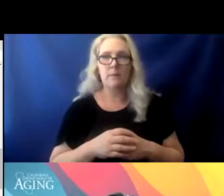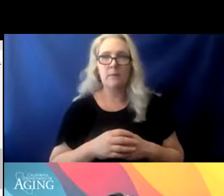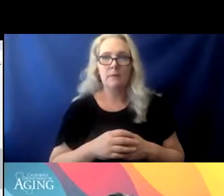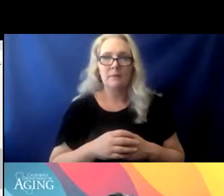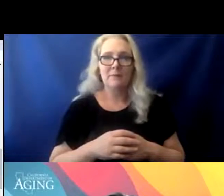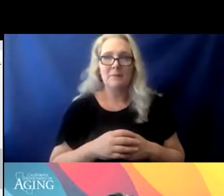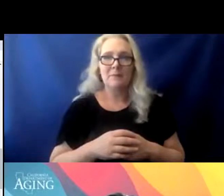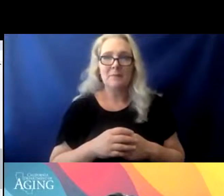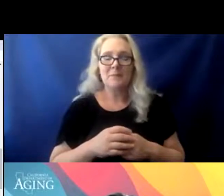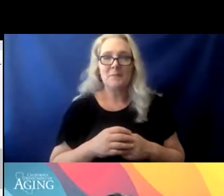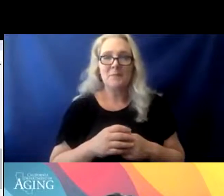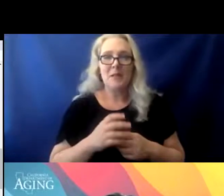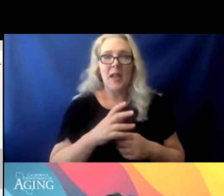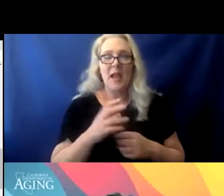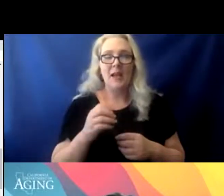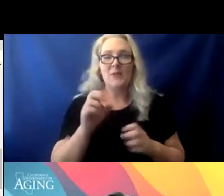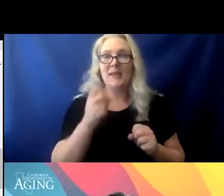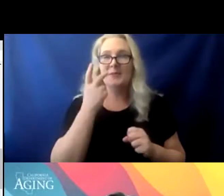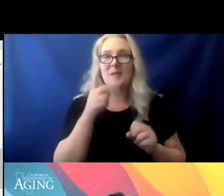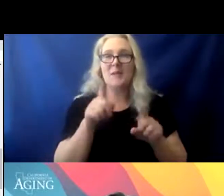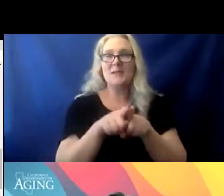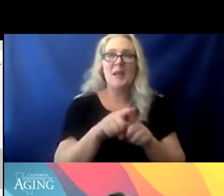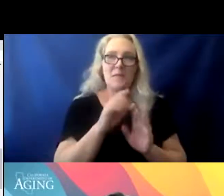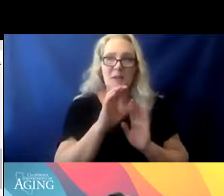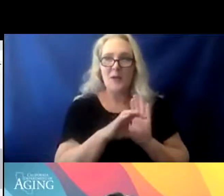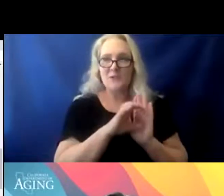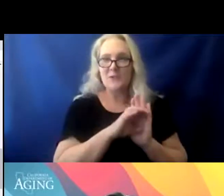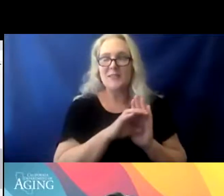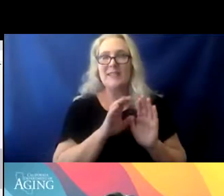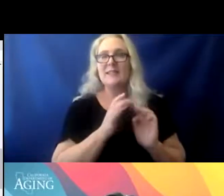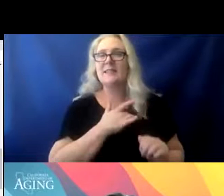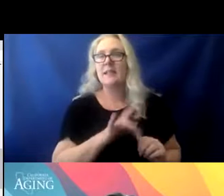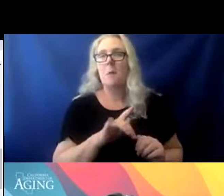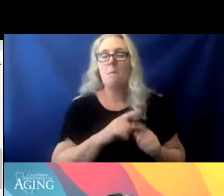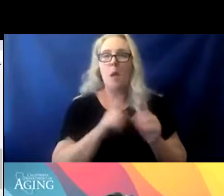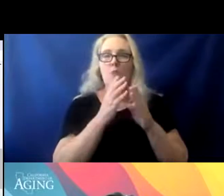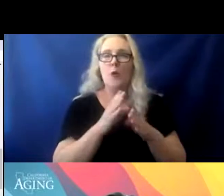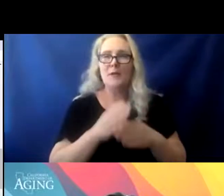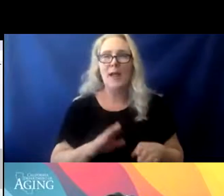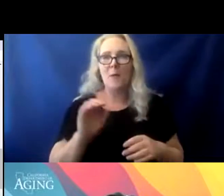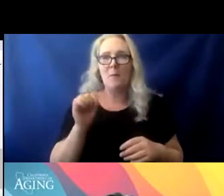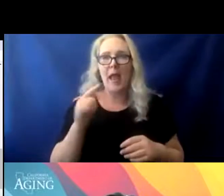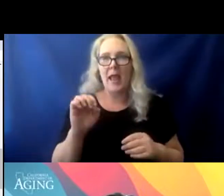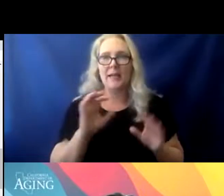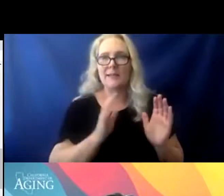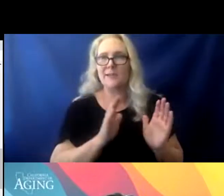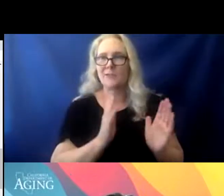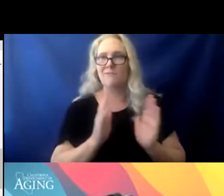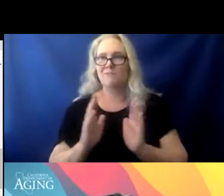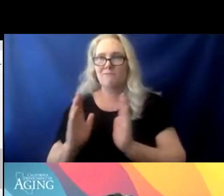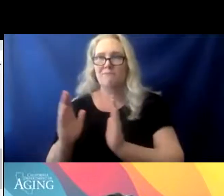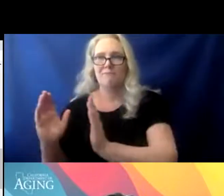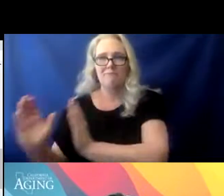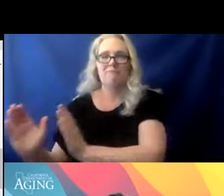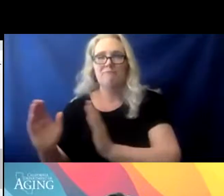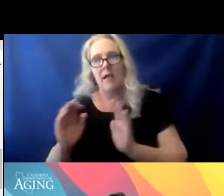various characteristics, but broken down by age bands to make it easier for you to compare how different age bands